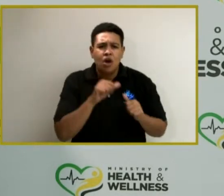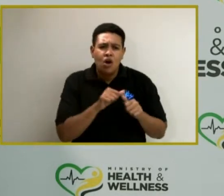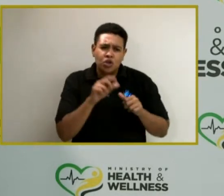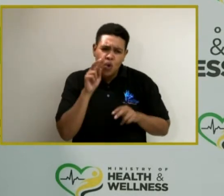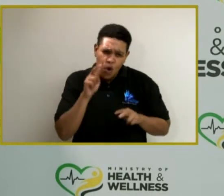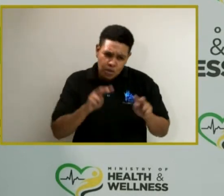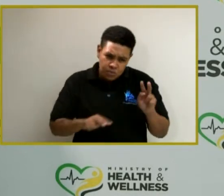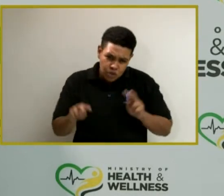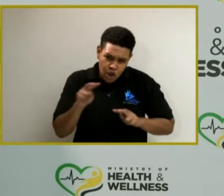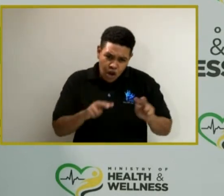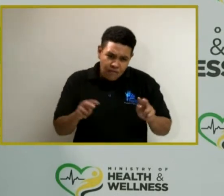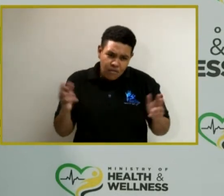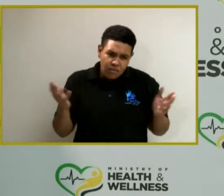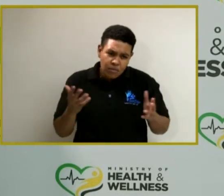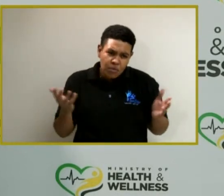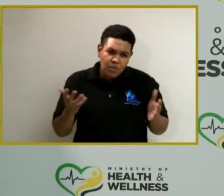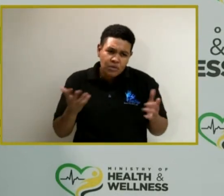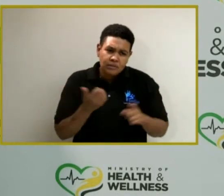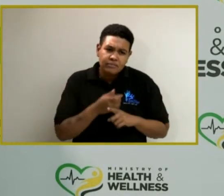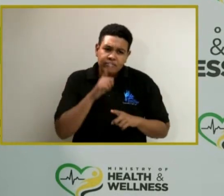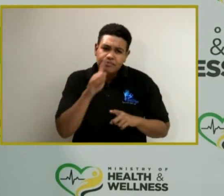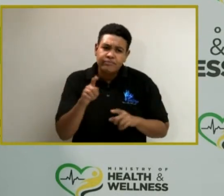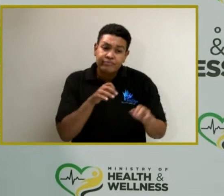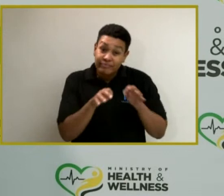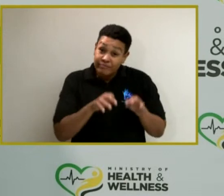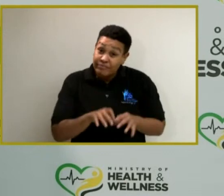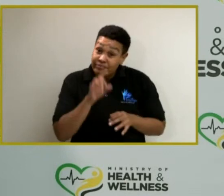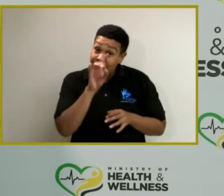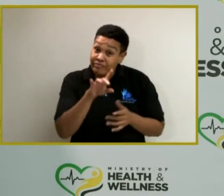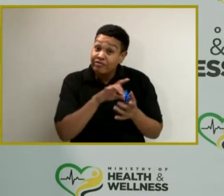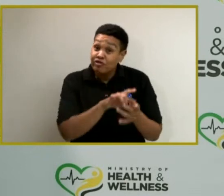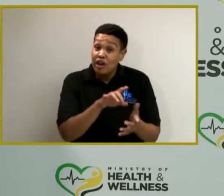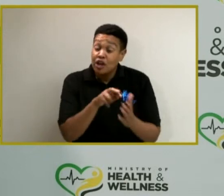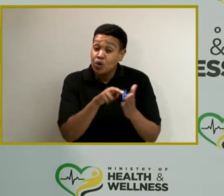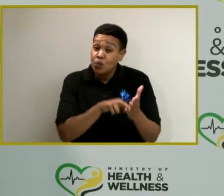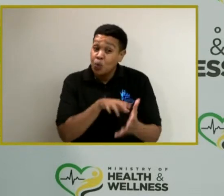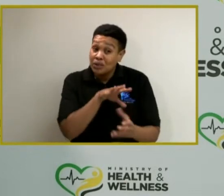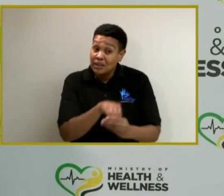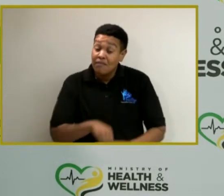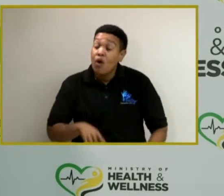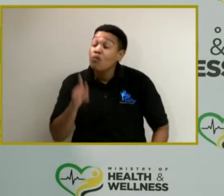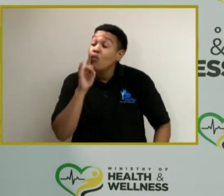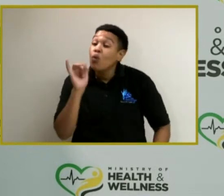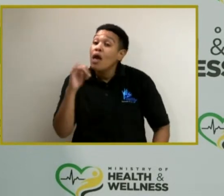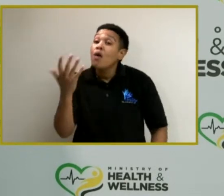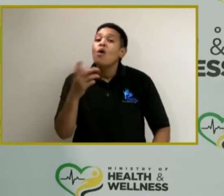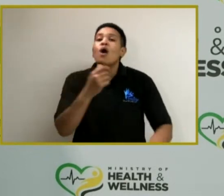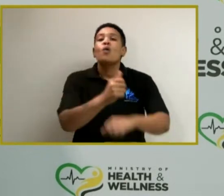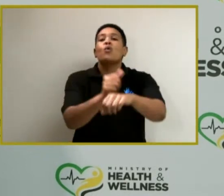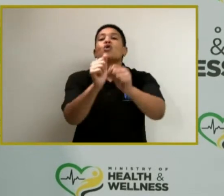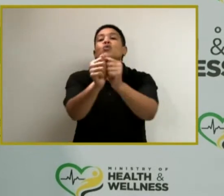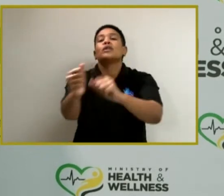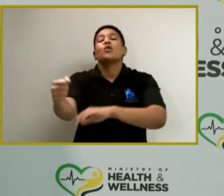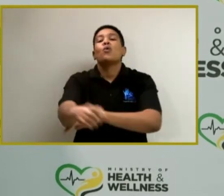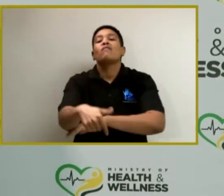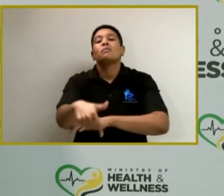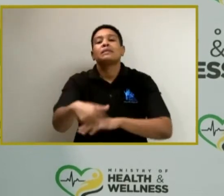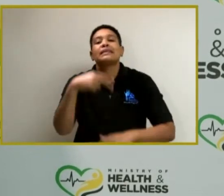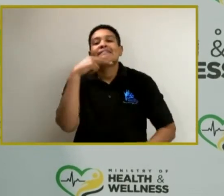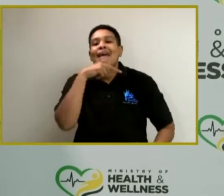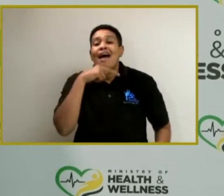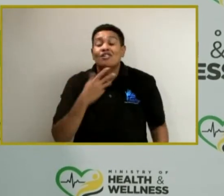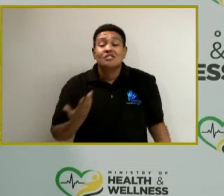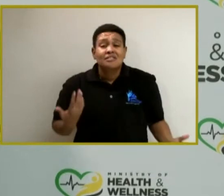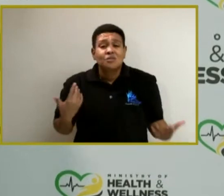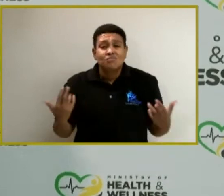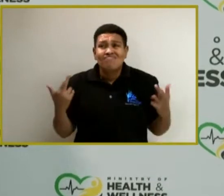observe what is articulated around the rules of engagement, and let us work together to overcome this virus. I do